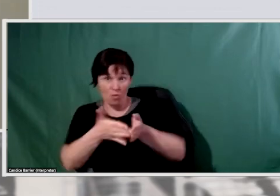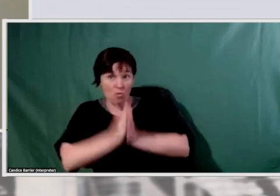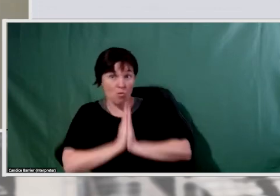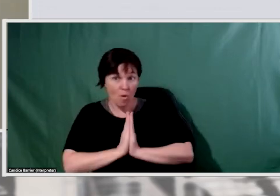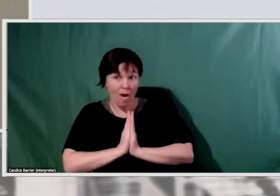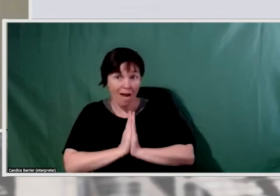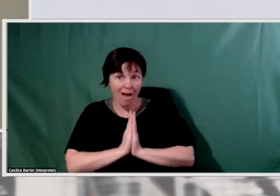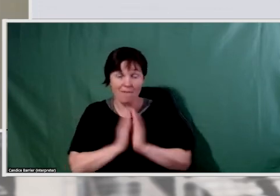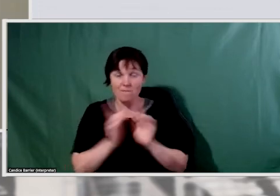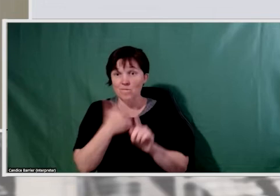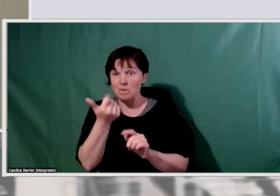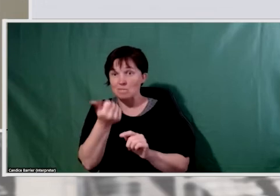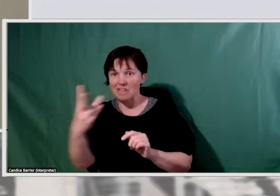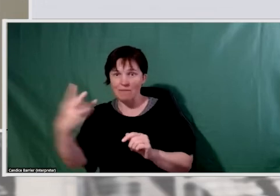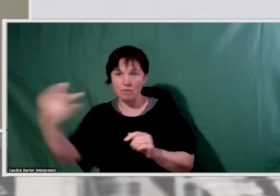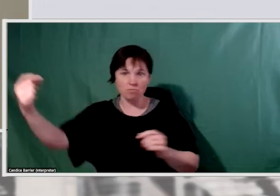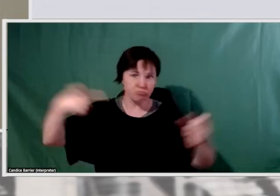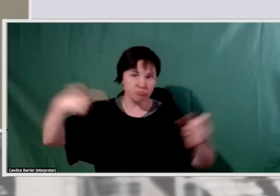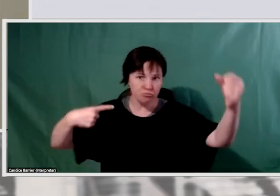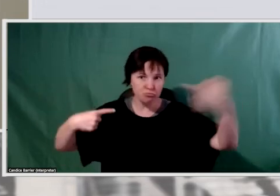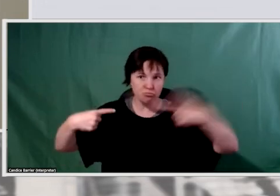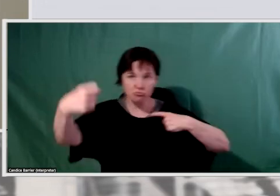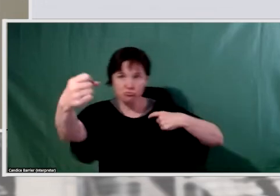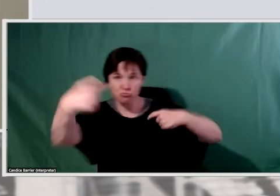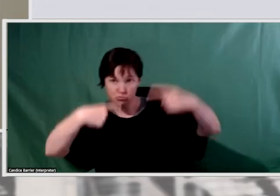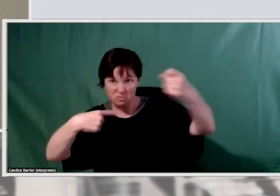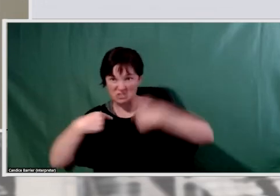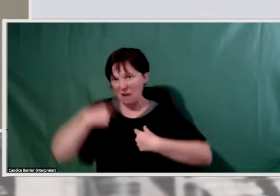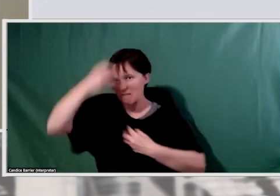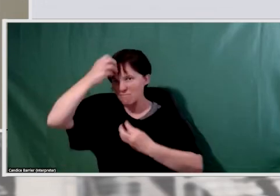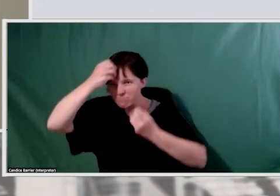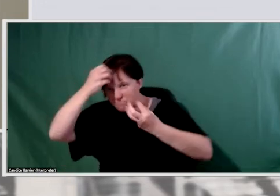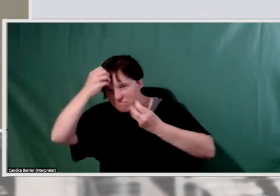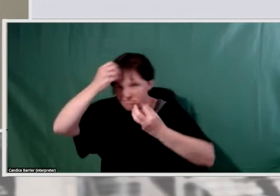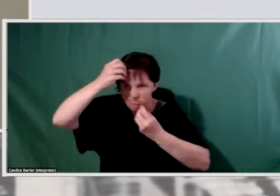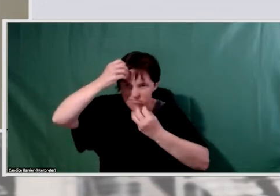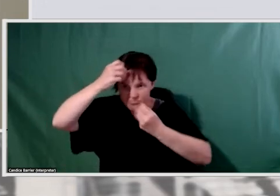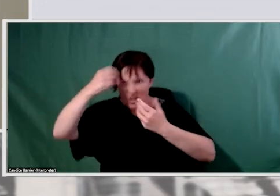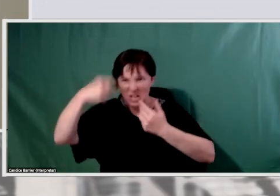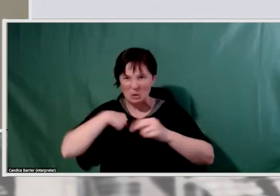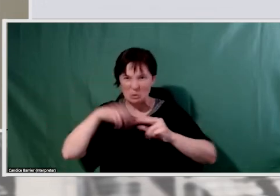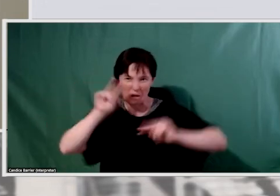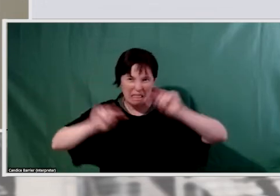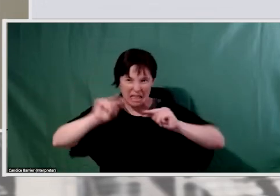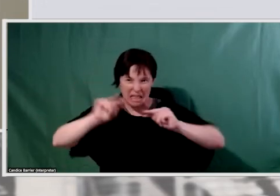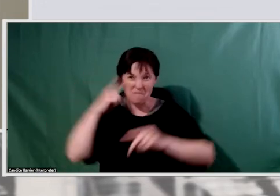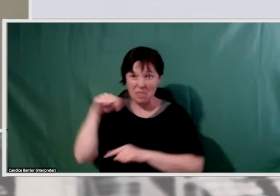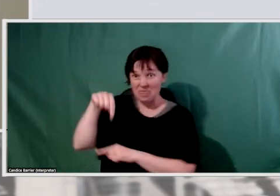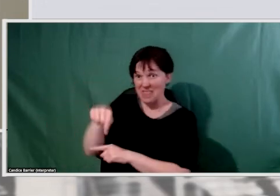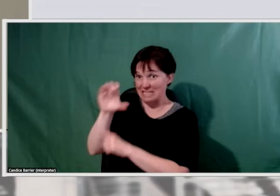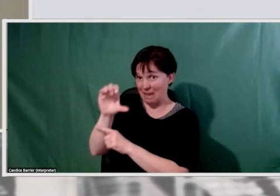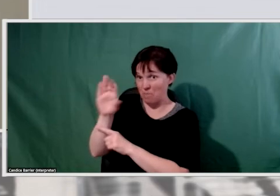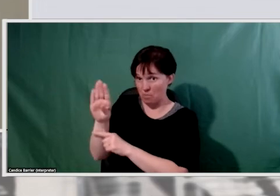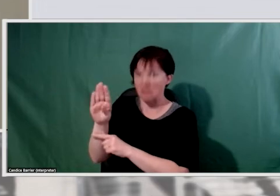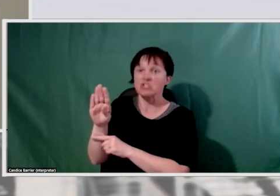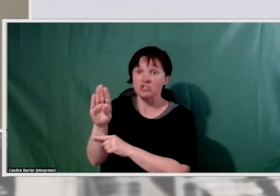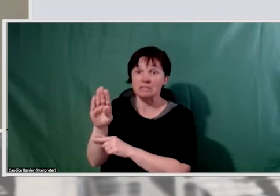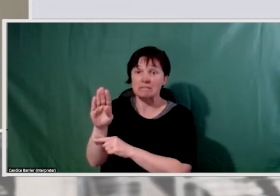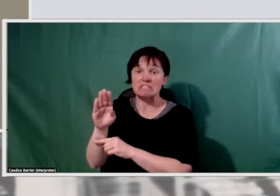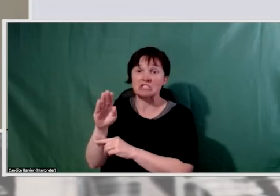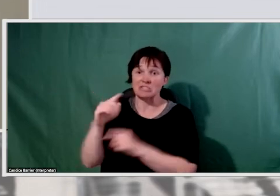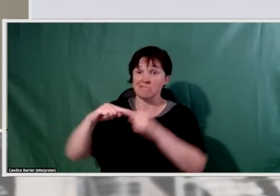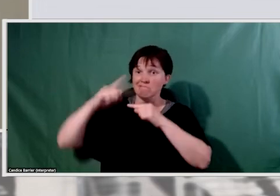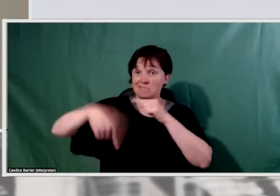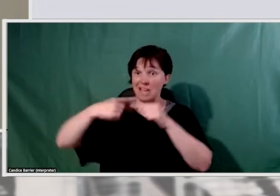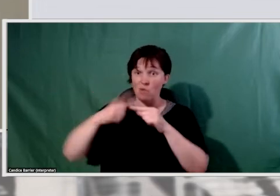a couple different directions now, so I'm happy to take it too. So we are looking at that for this capital budget cycle. It's gonna take us a while